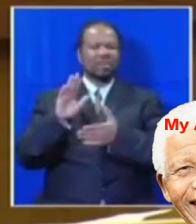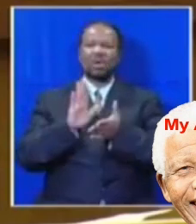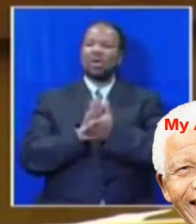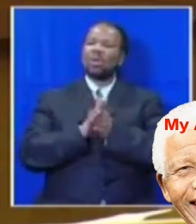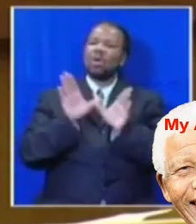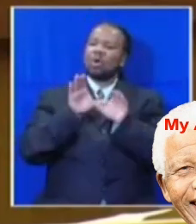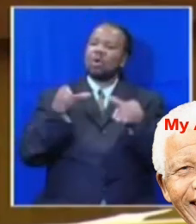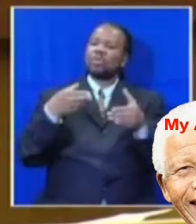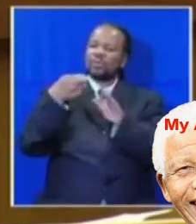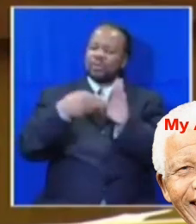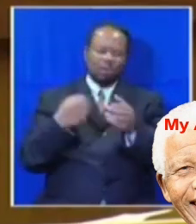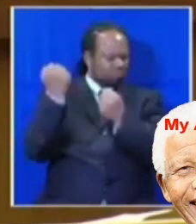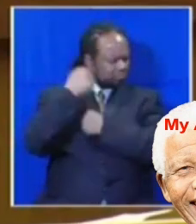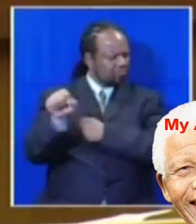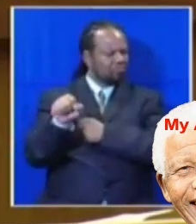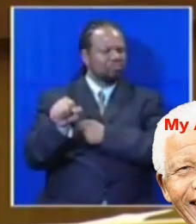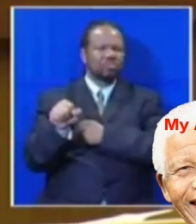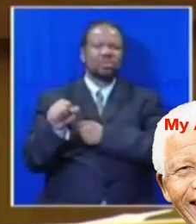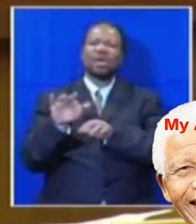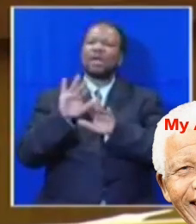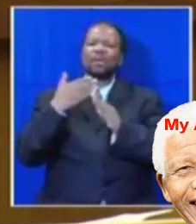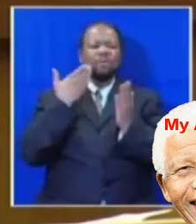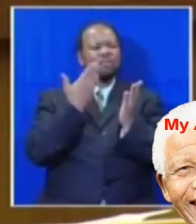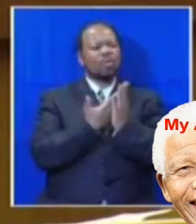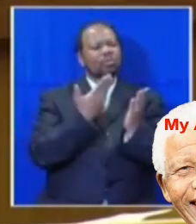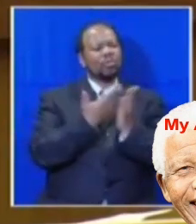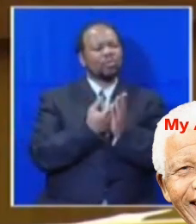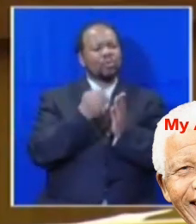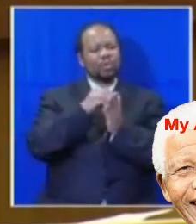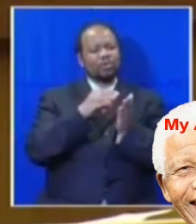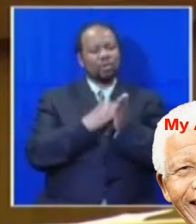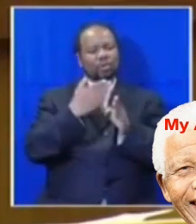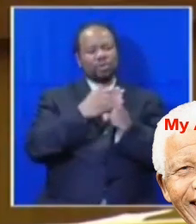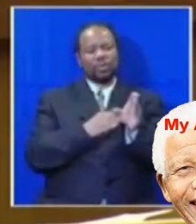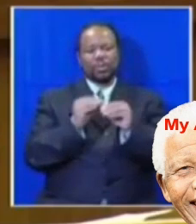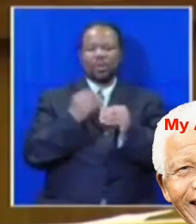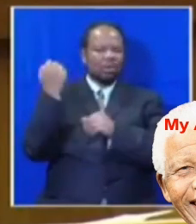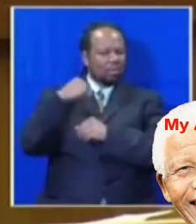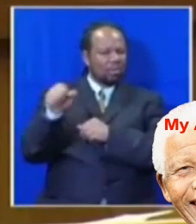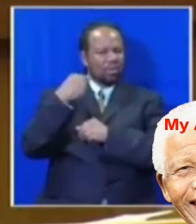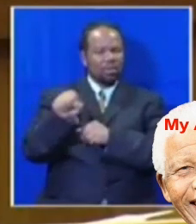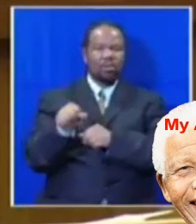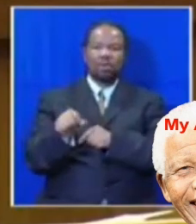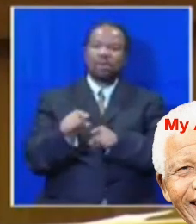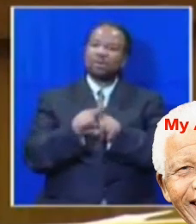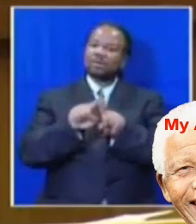report, and they object to every motion without notice, making a farce of this august house.